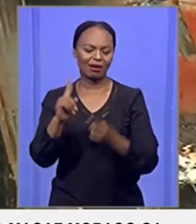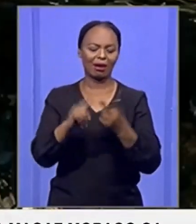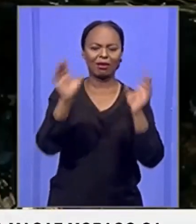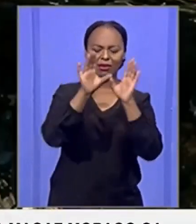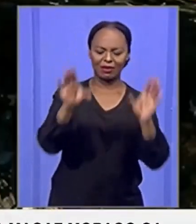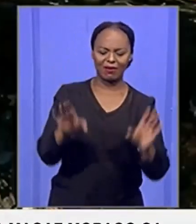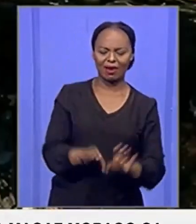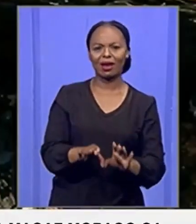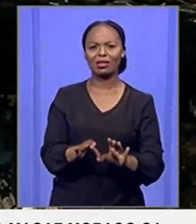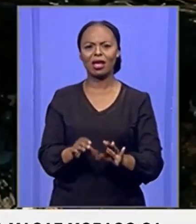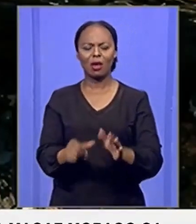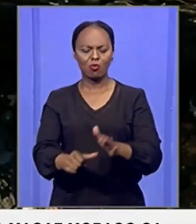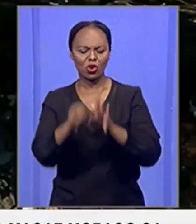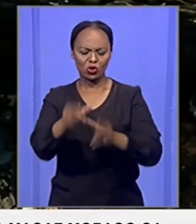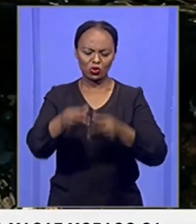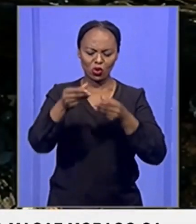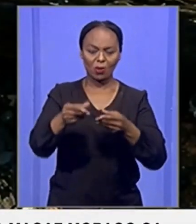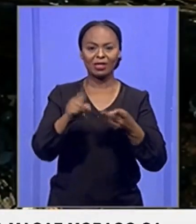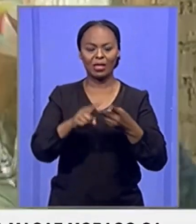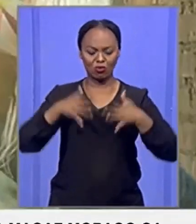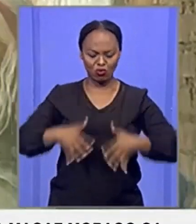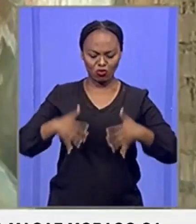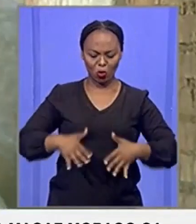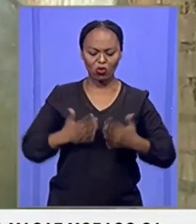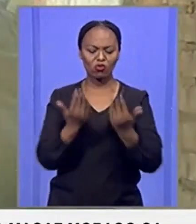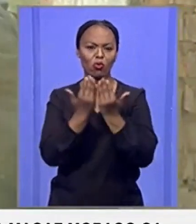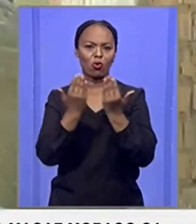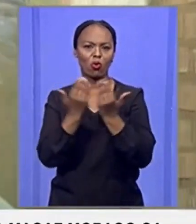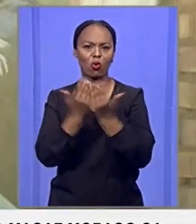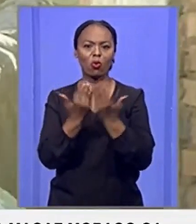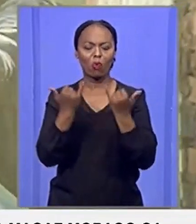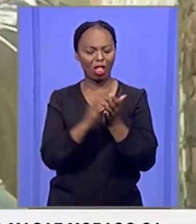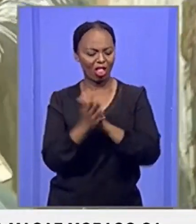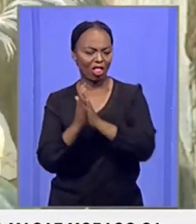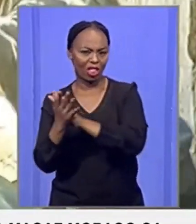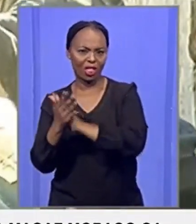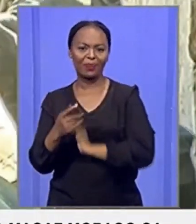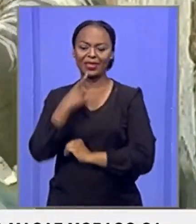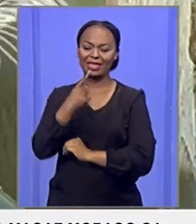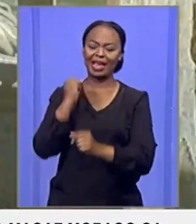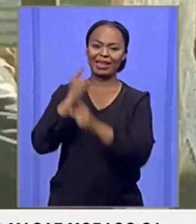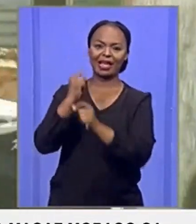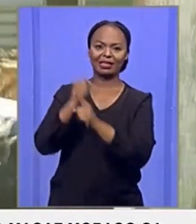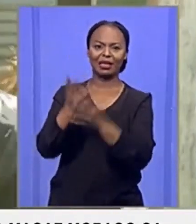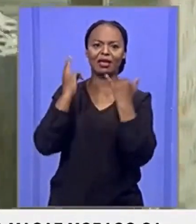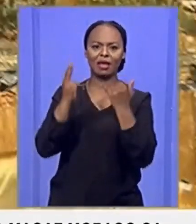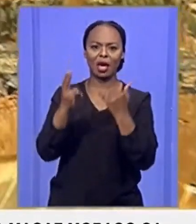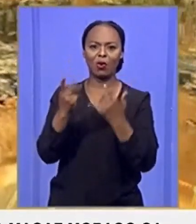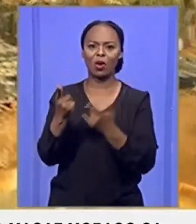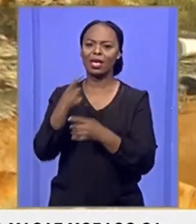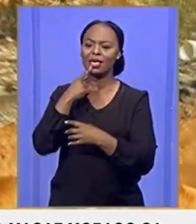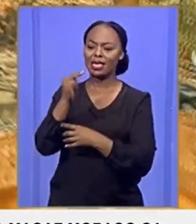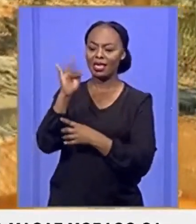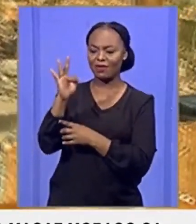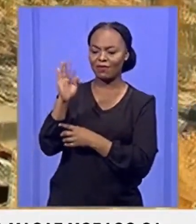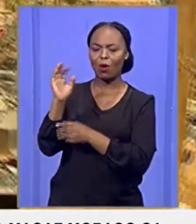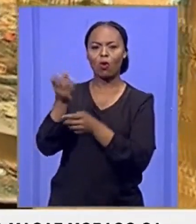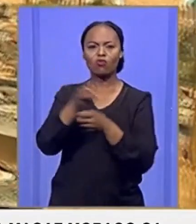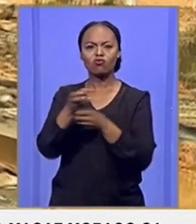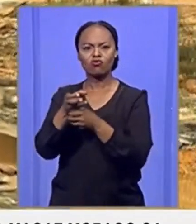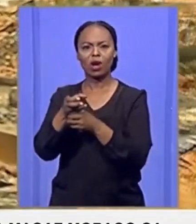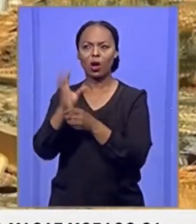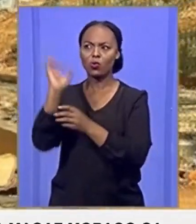dipasa le diaparo tša bana tša sekolo. Badudi ba re beng ditekisi ba thibetše gape bora ditima mollo gore ba seke ba tima mello